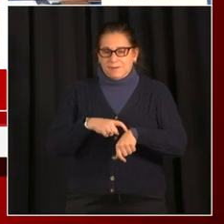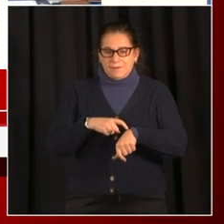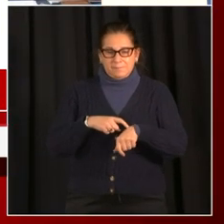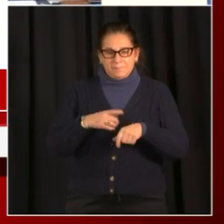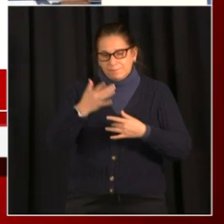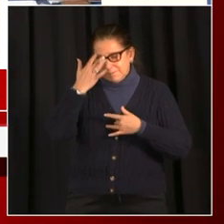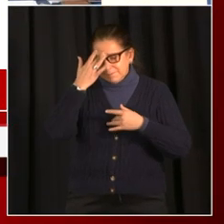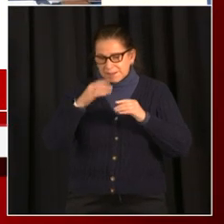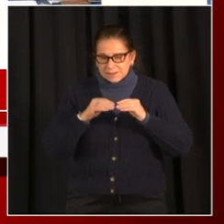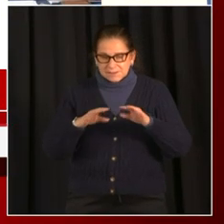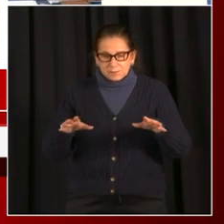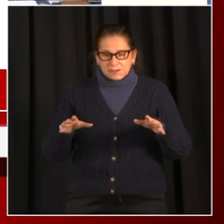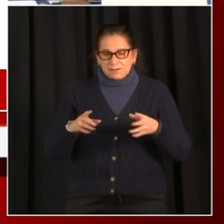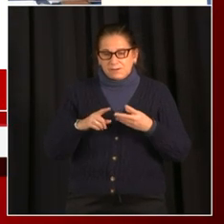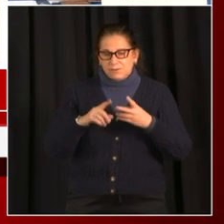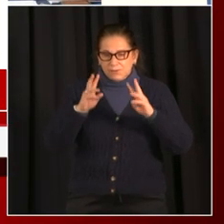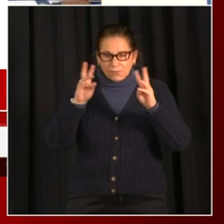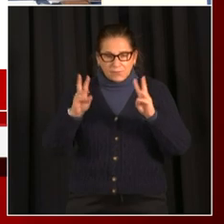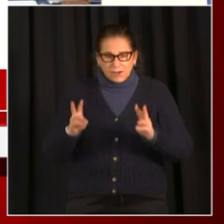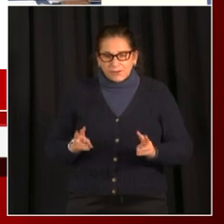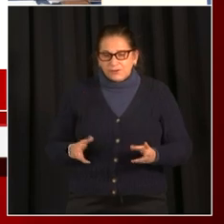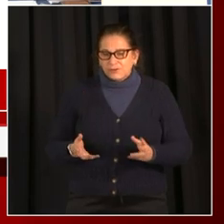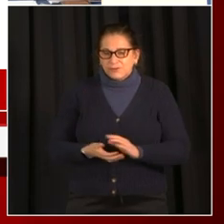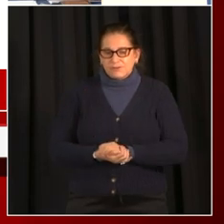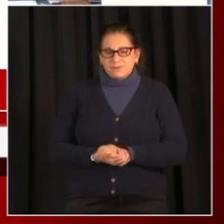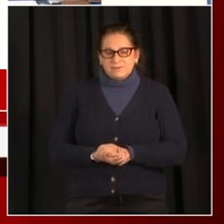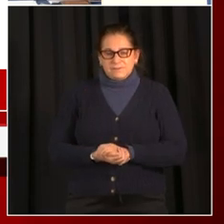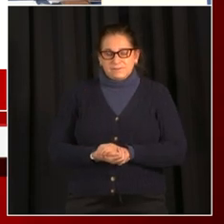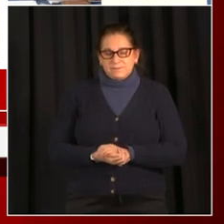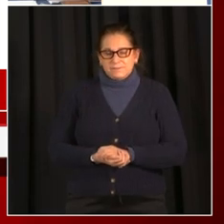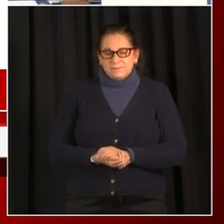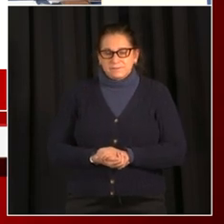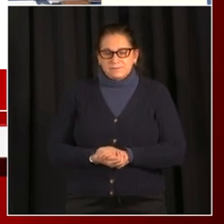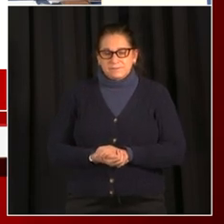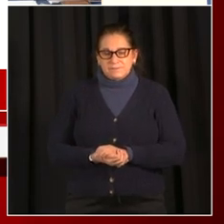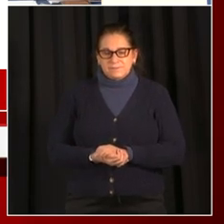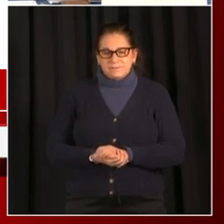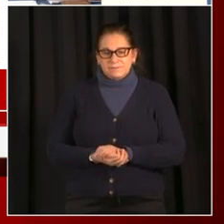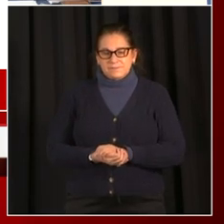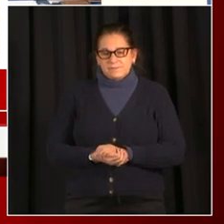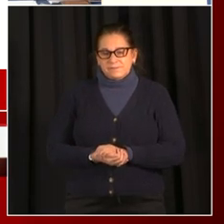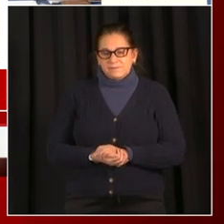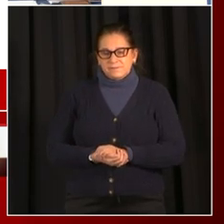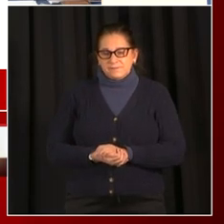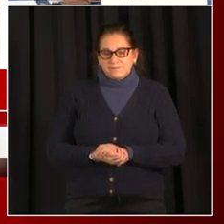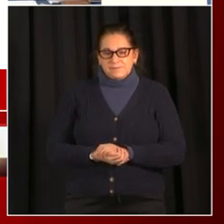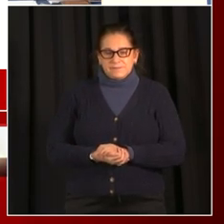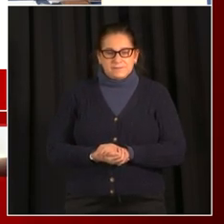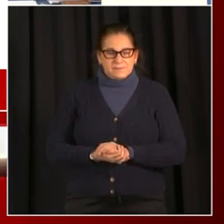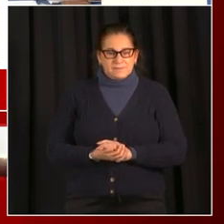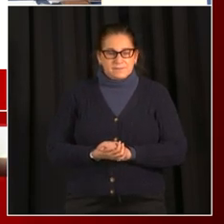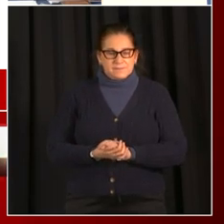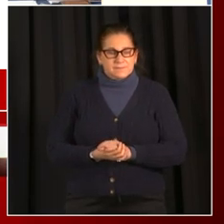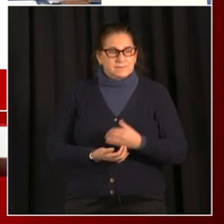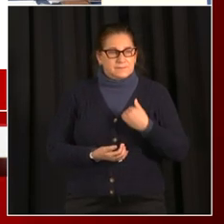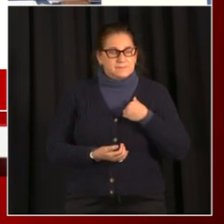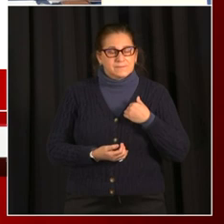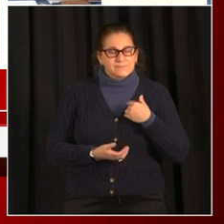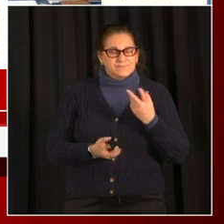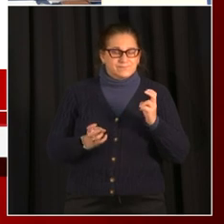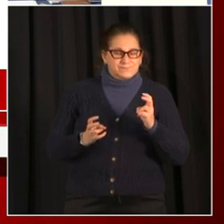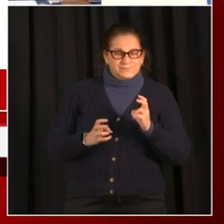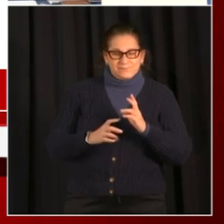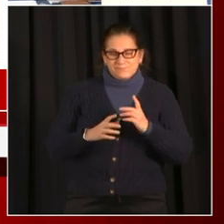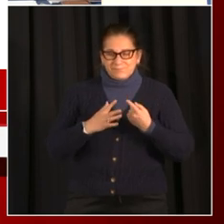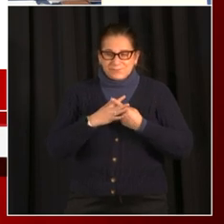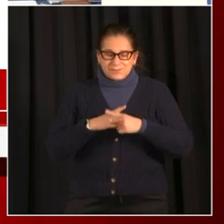pause, what we came to realize is that some of the protocols that we put in place were a little bit more stringent than